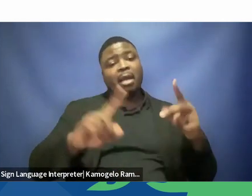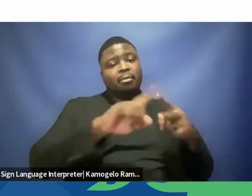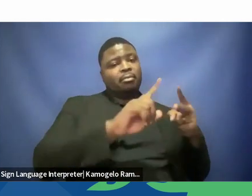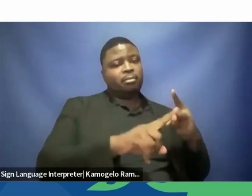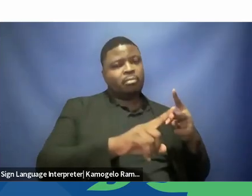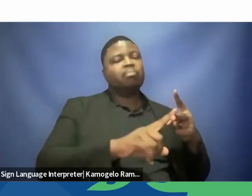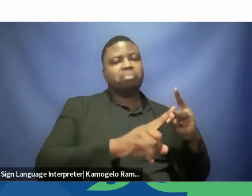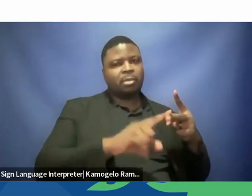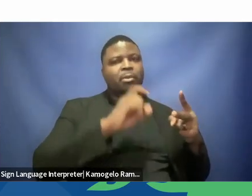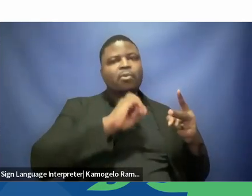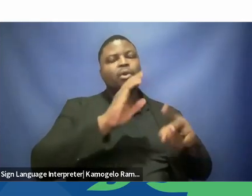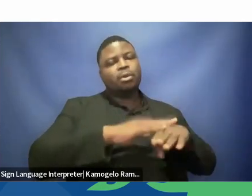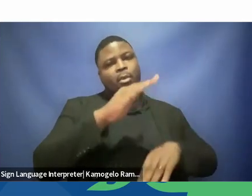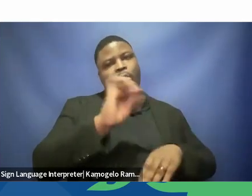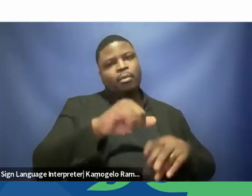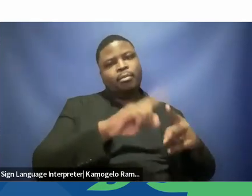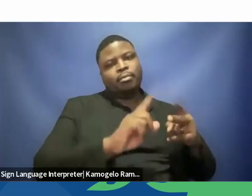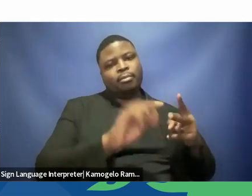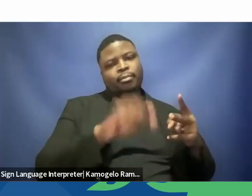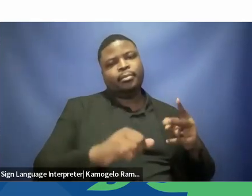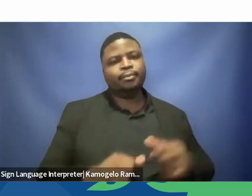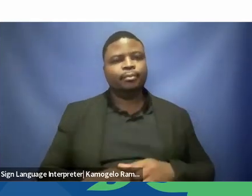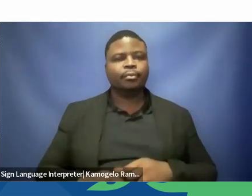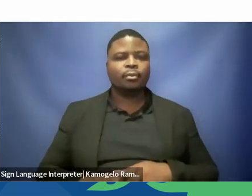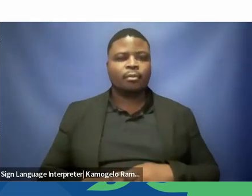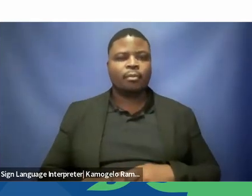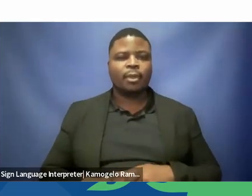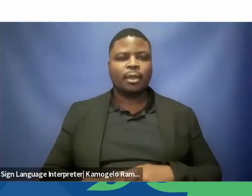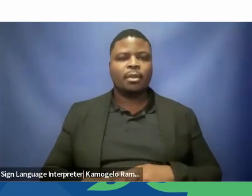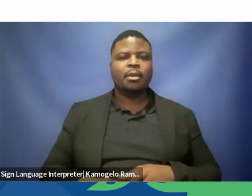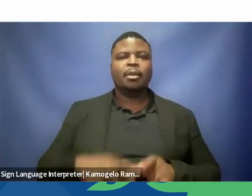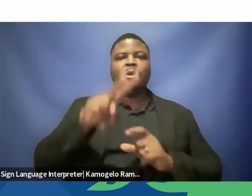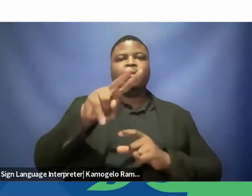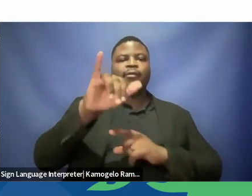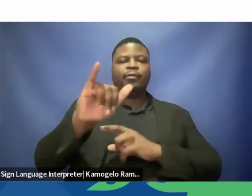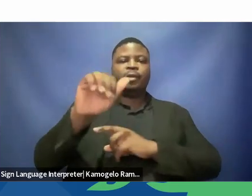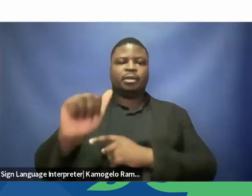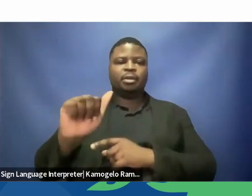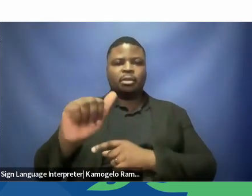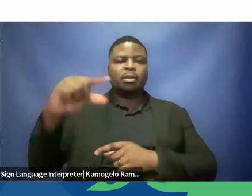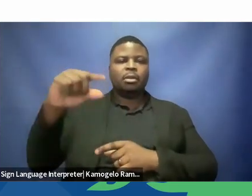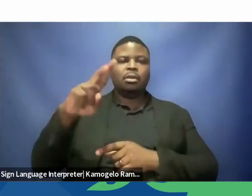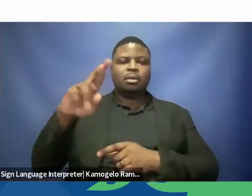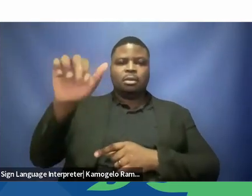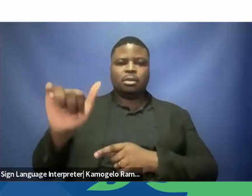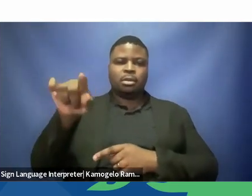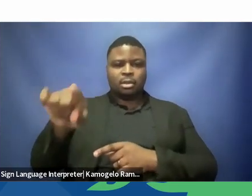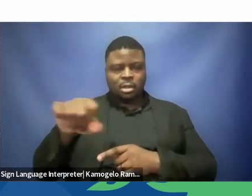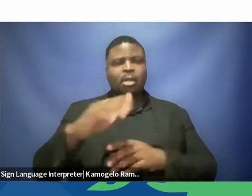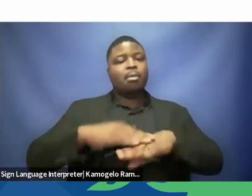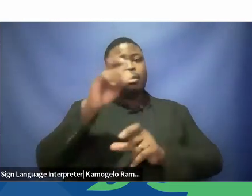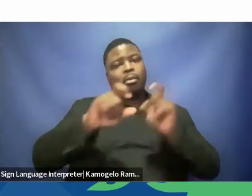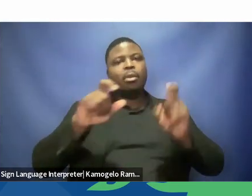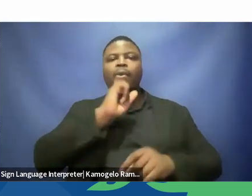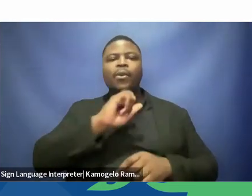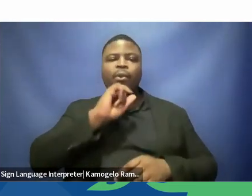Darby spoke about Viagra. Viagra is very commonly used because we have the condition called a limp dick. That is when a person is unable to get an erection,